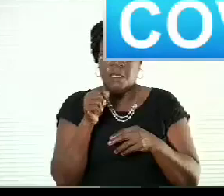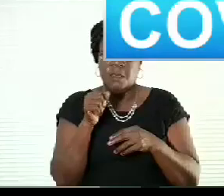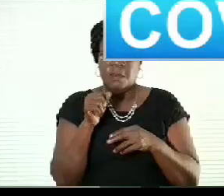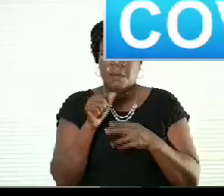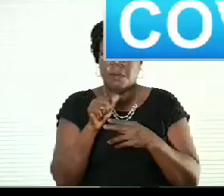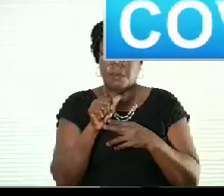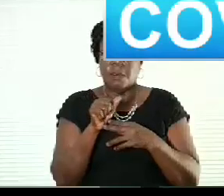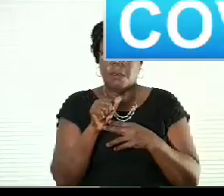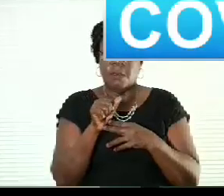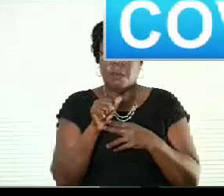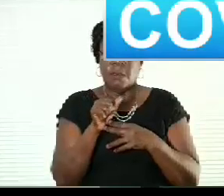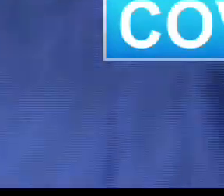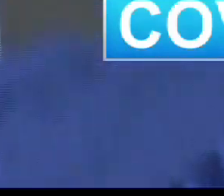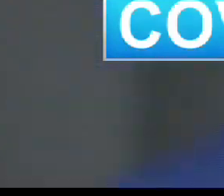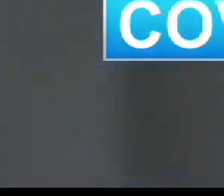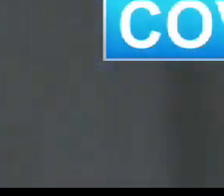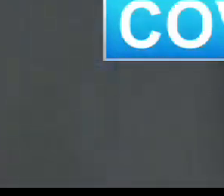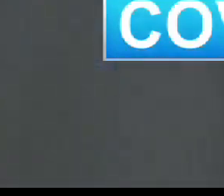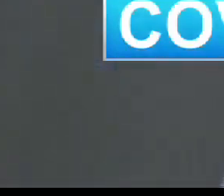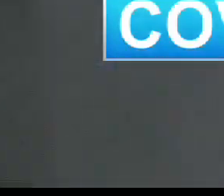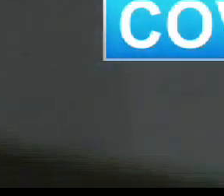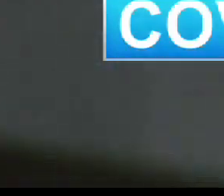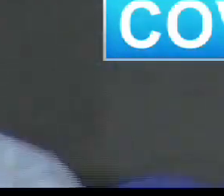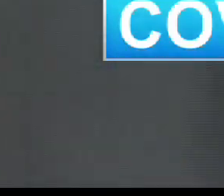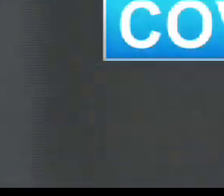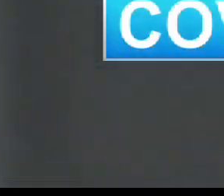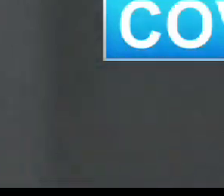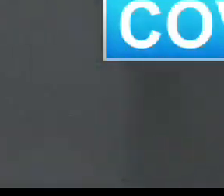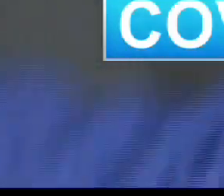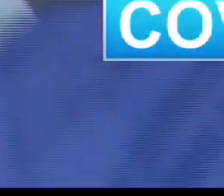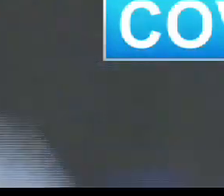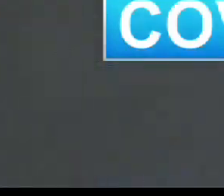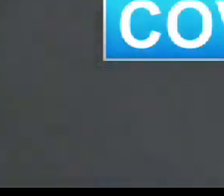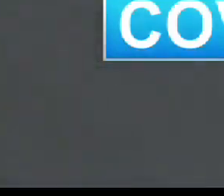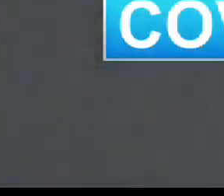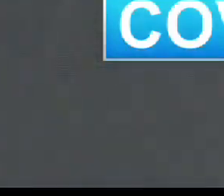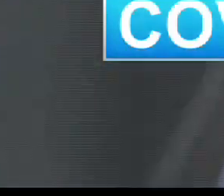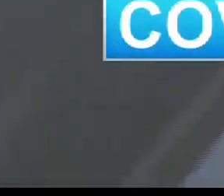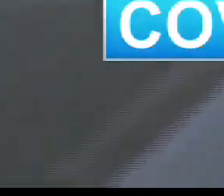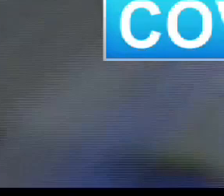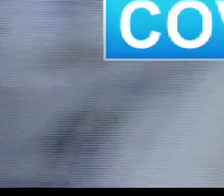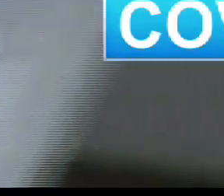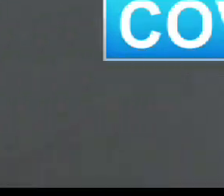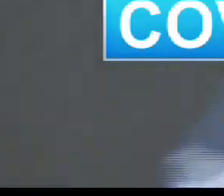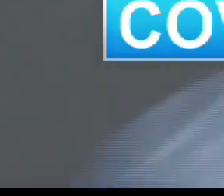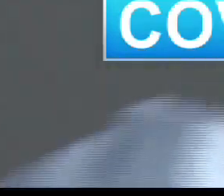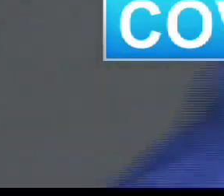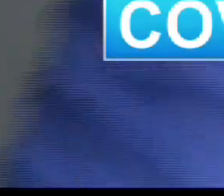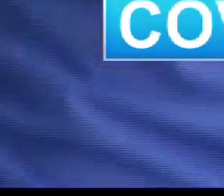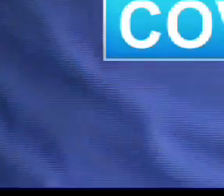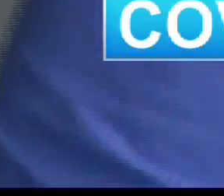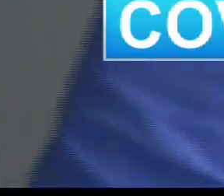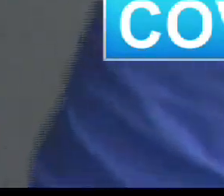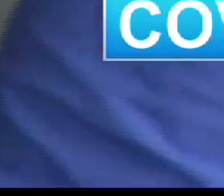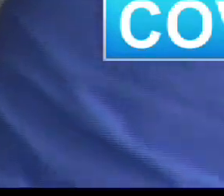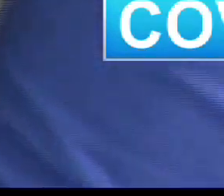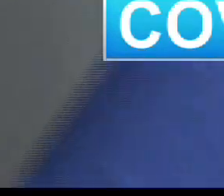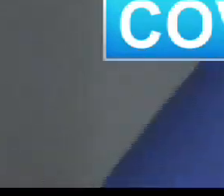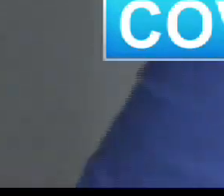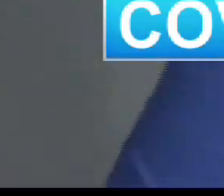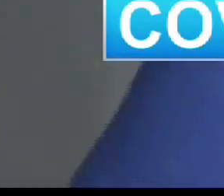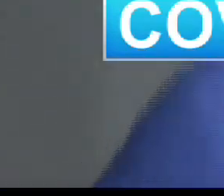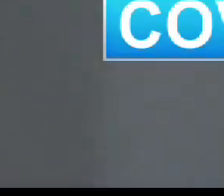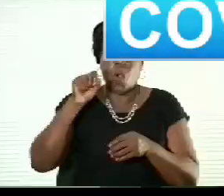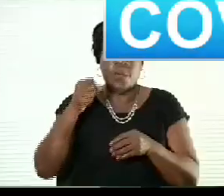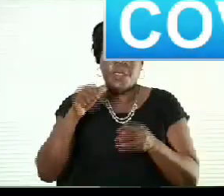our swabs so often. But we have certainly more swabs than we